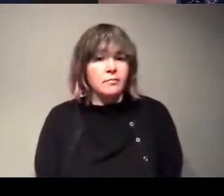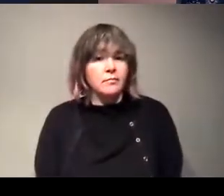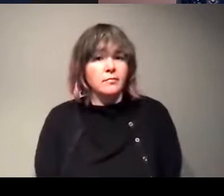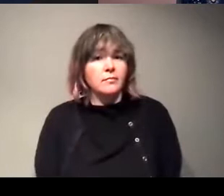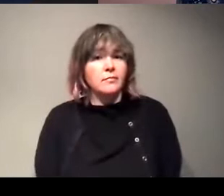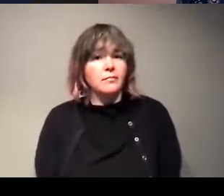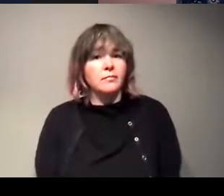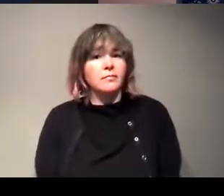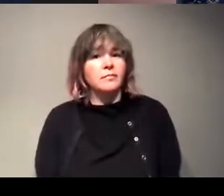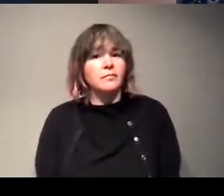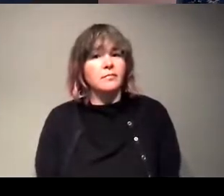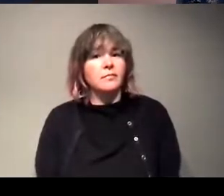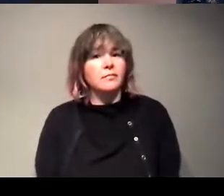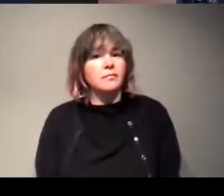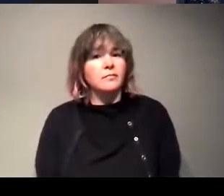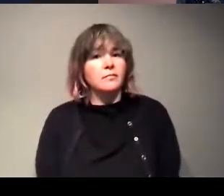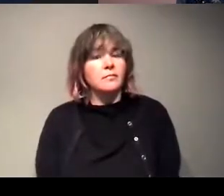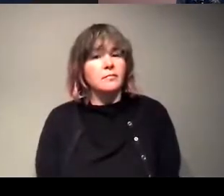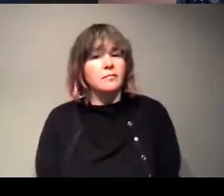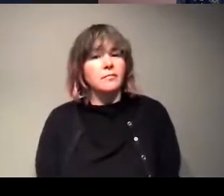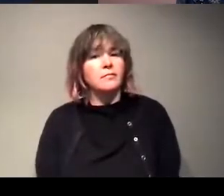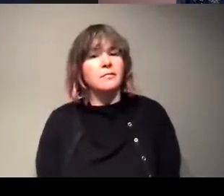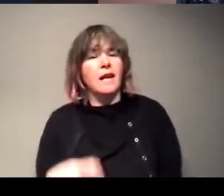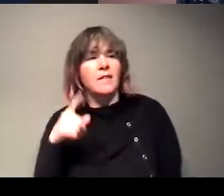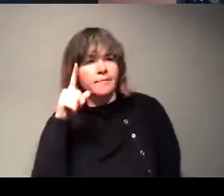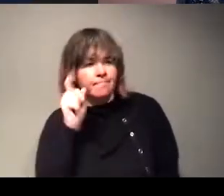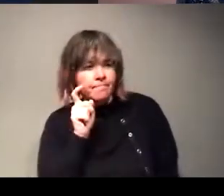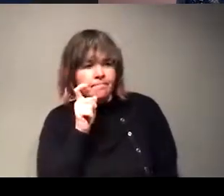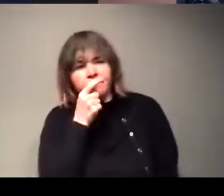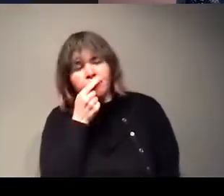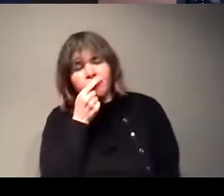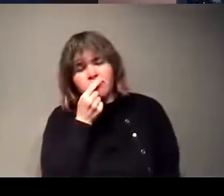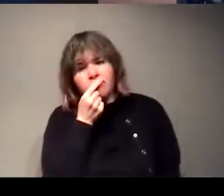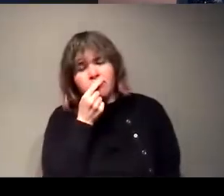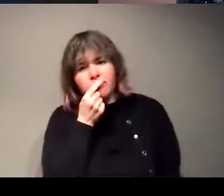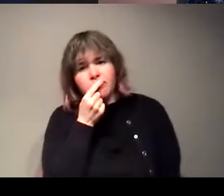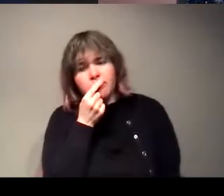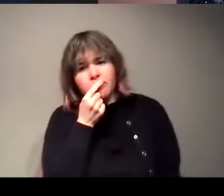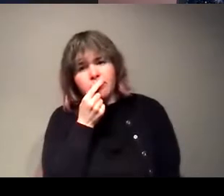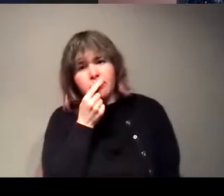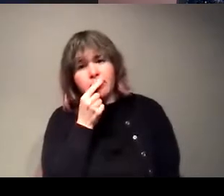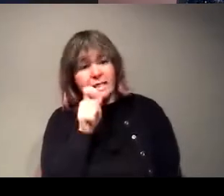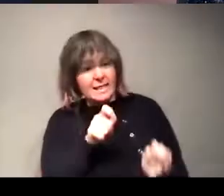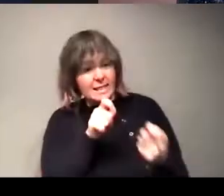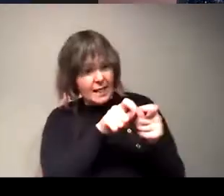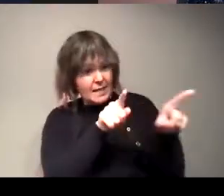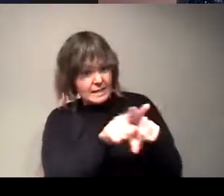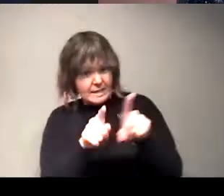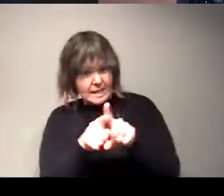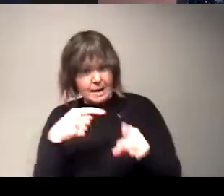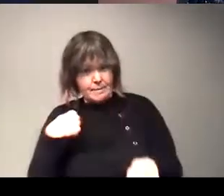What there's kind of a question, open question of whether they're exactly the same as we are,